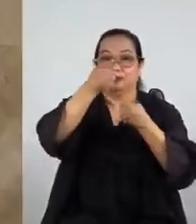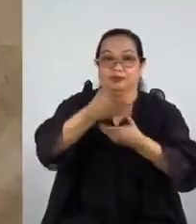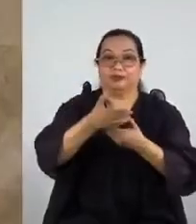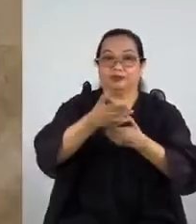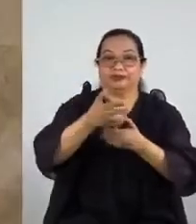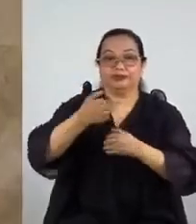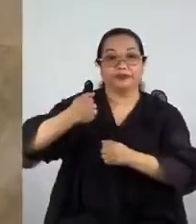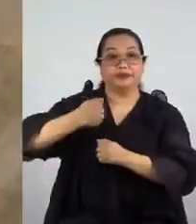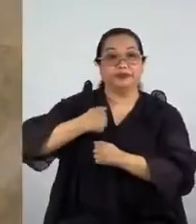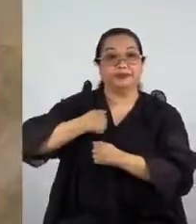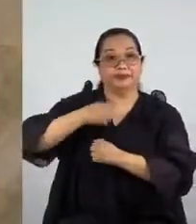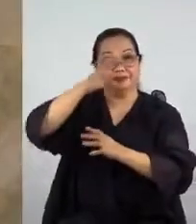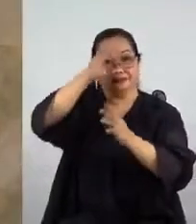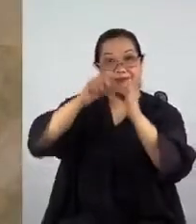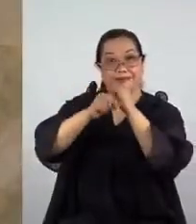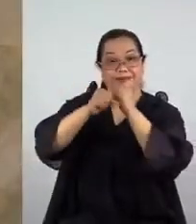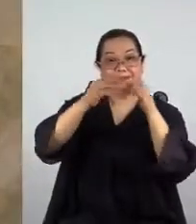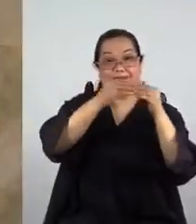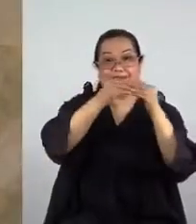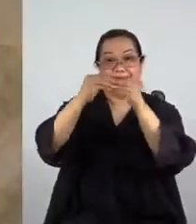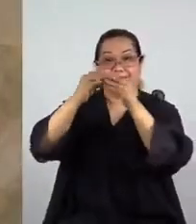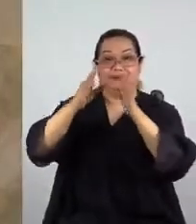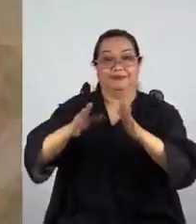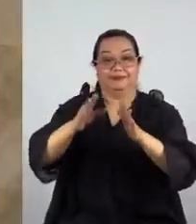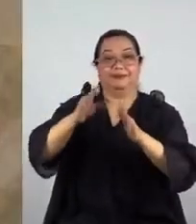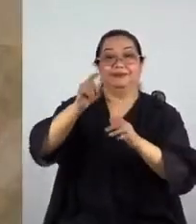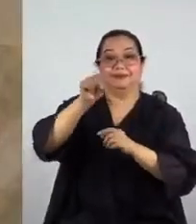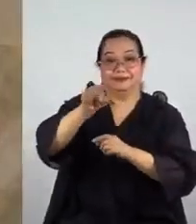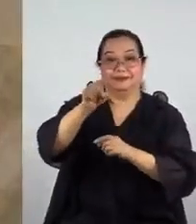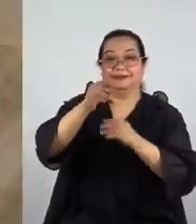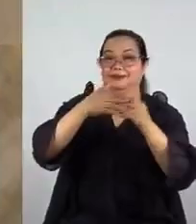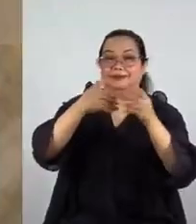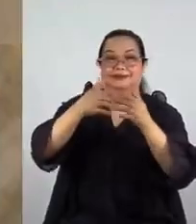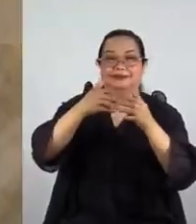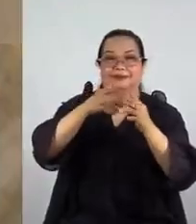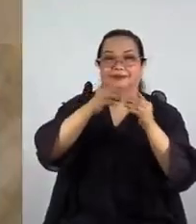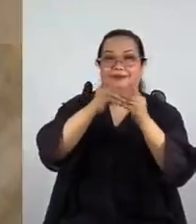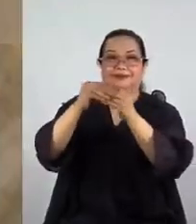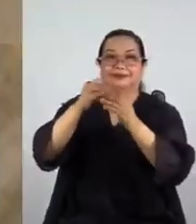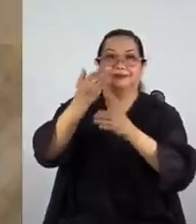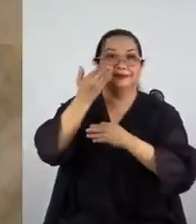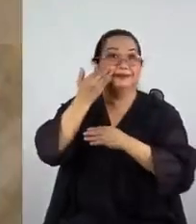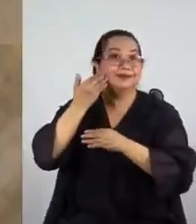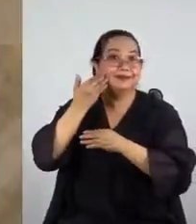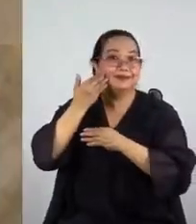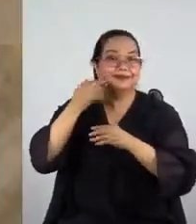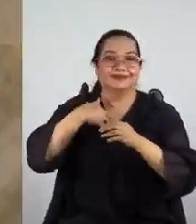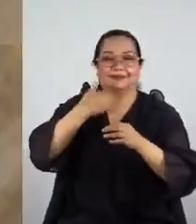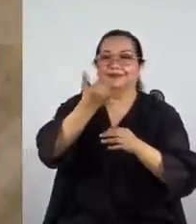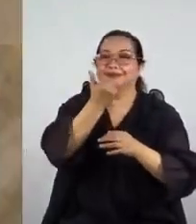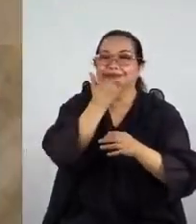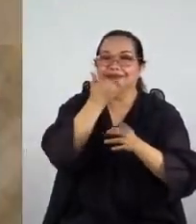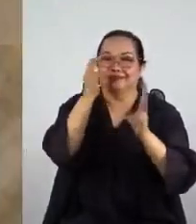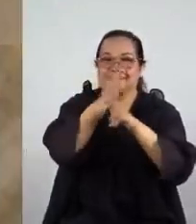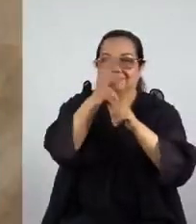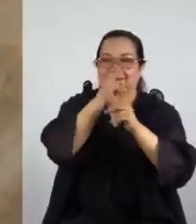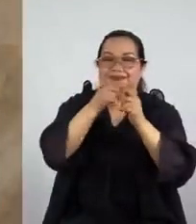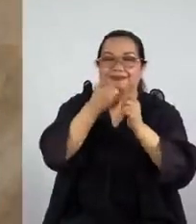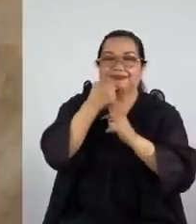These soldiers trust their leader, their battle-tested leader, even if the leader may have flaws. They follow their leader's